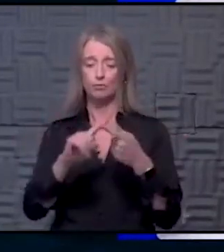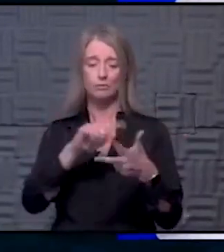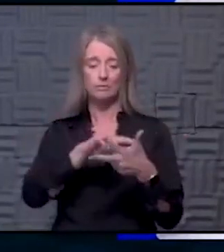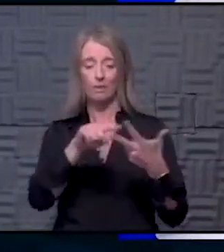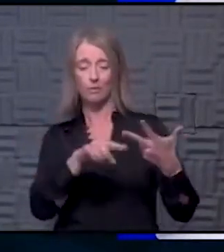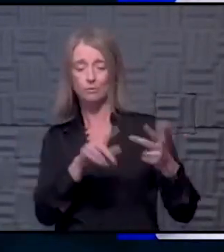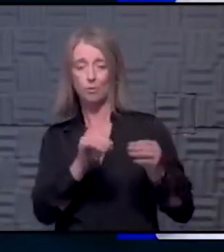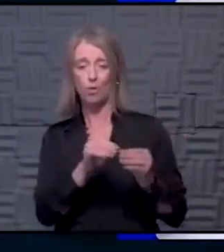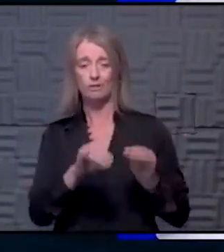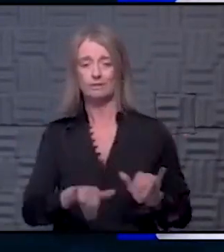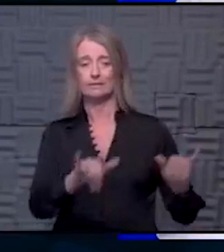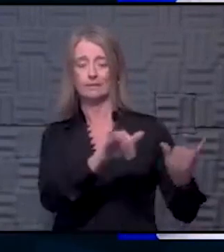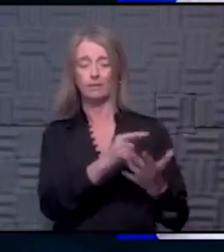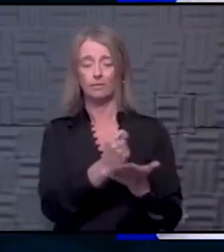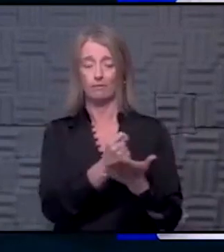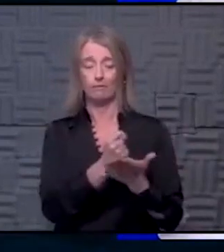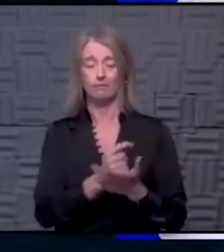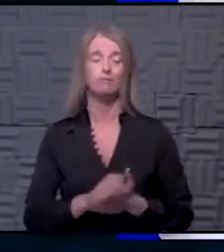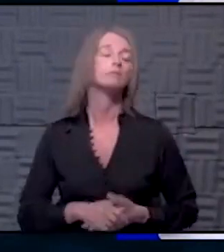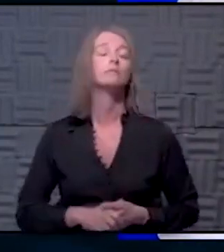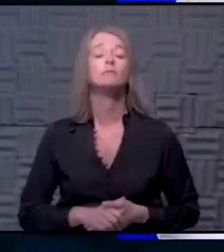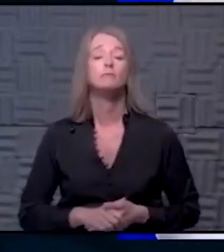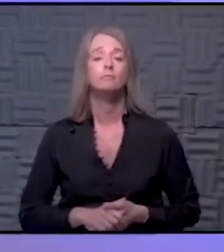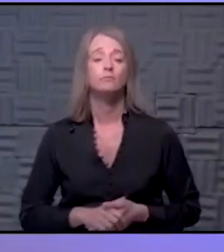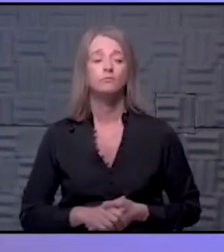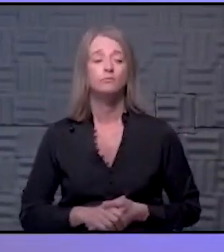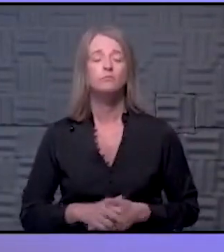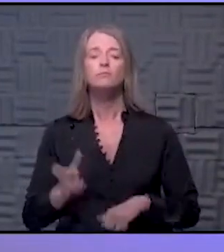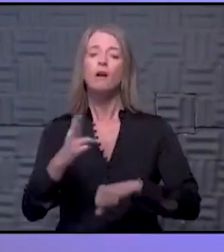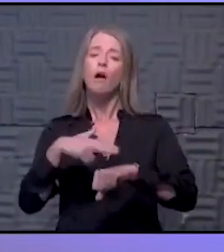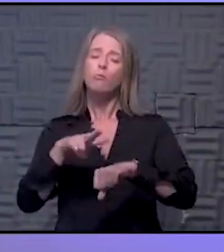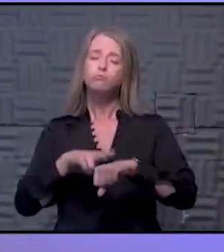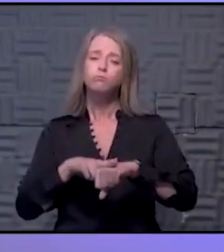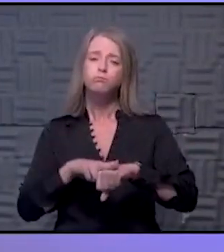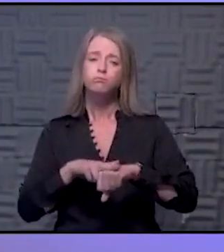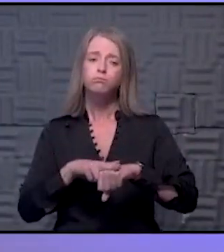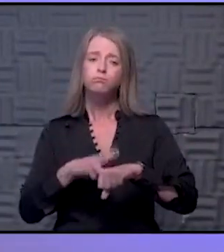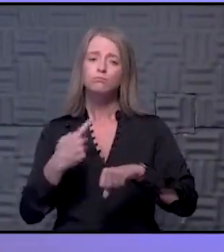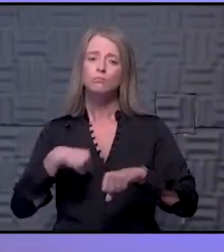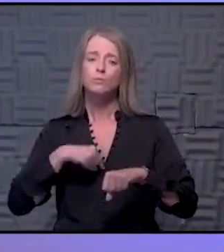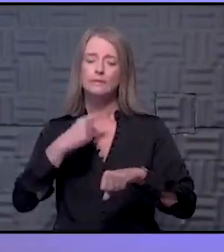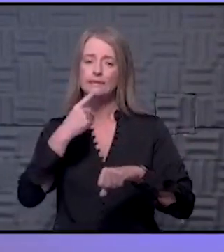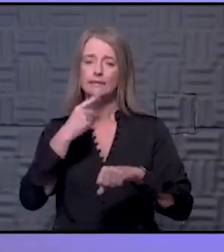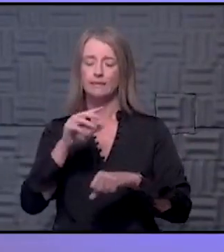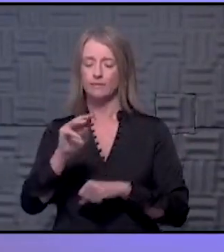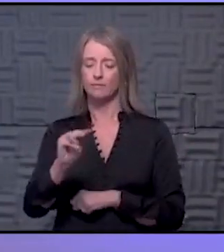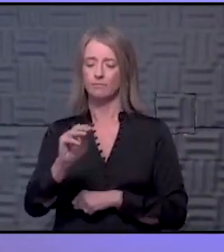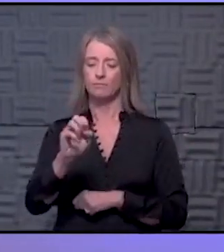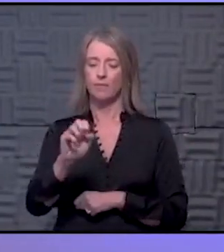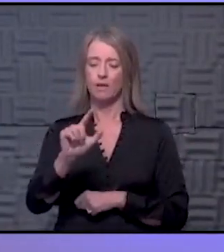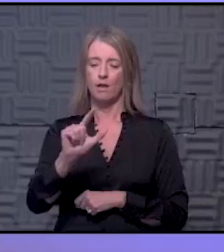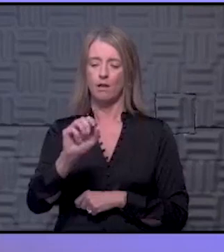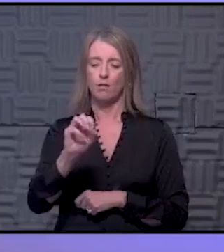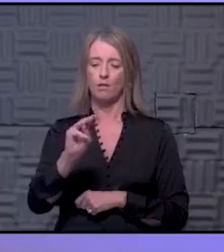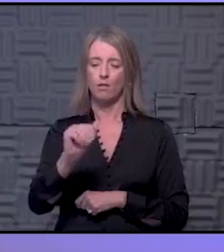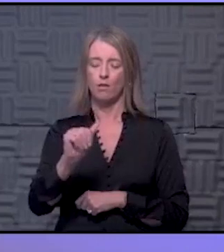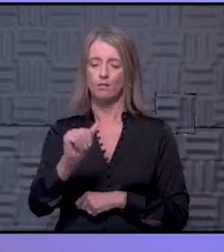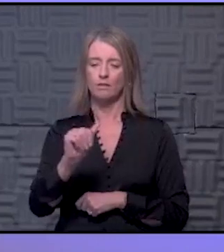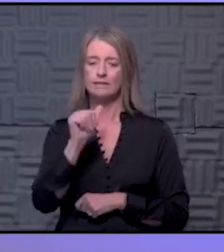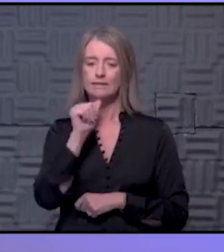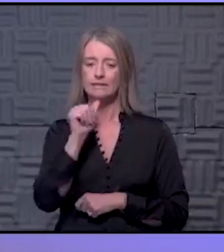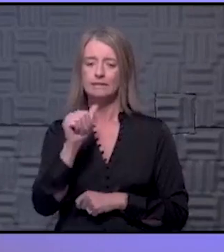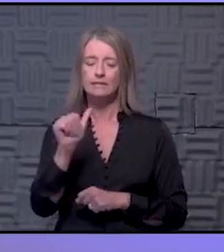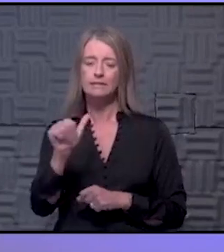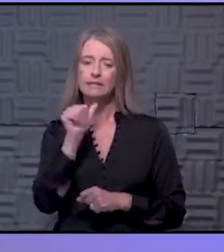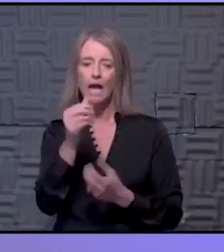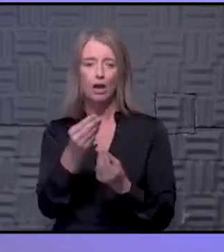of those more standard therapies? Yeah, of course, again, as we say about myeloma, it's really not a curable disease,